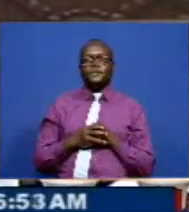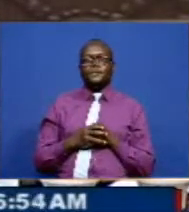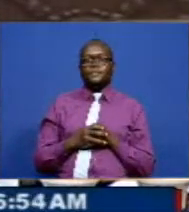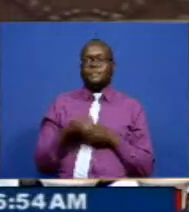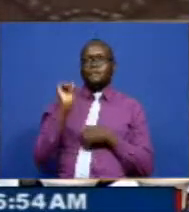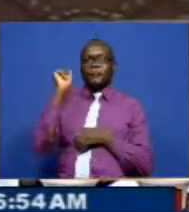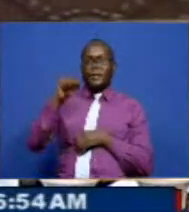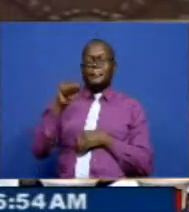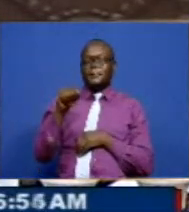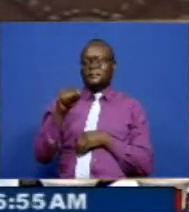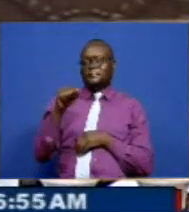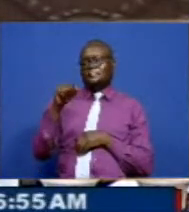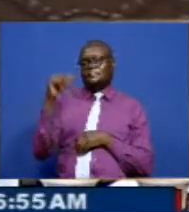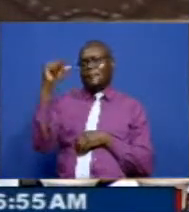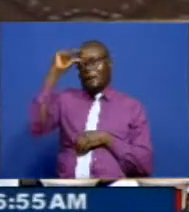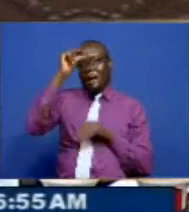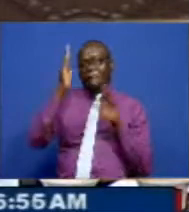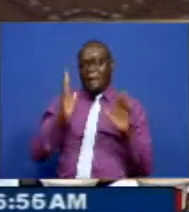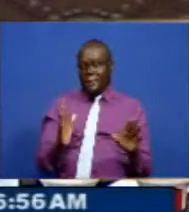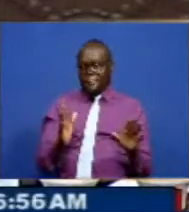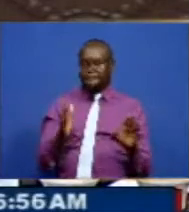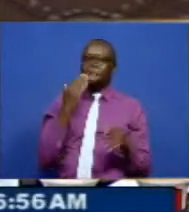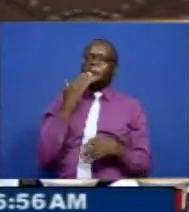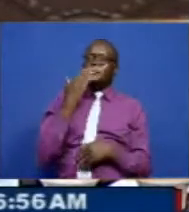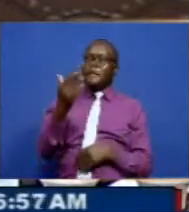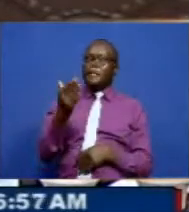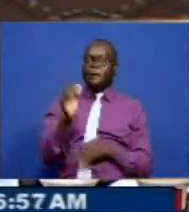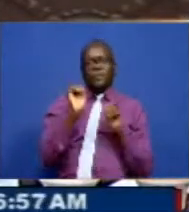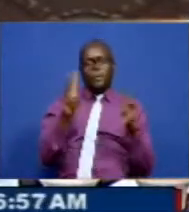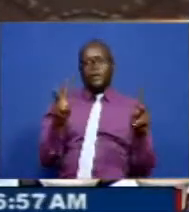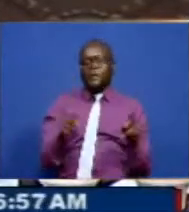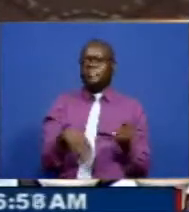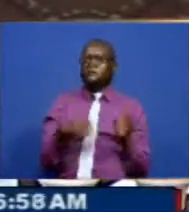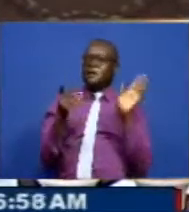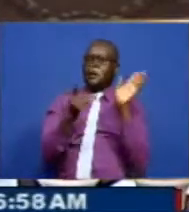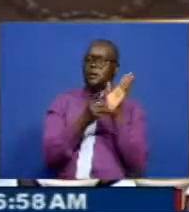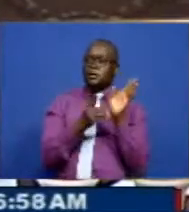Yes, there, Governor. Thank you. Okay, Dr. Kello.